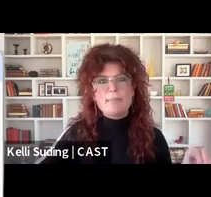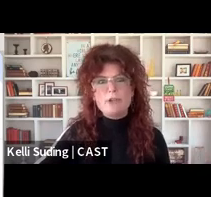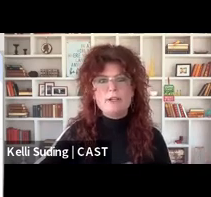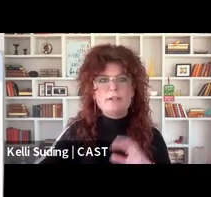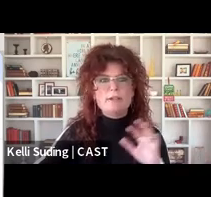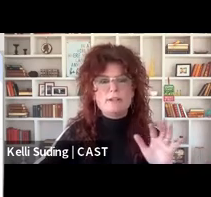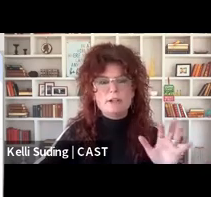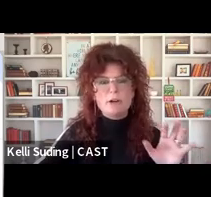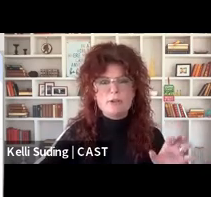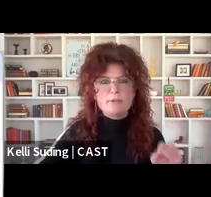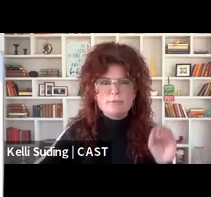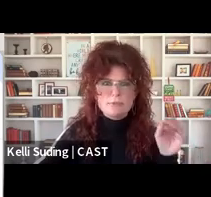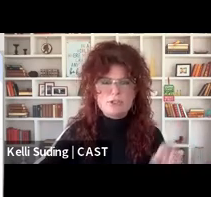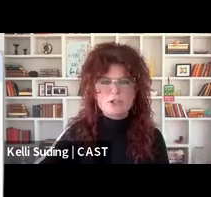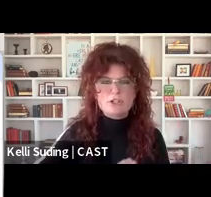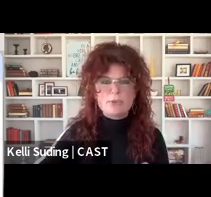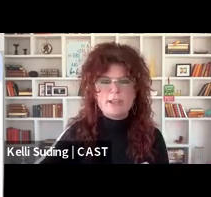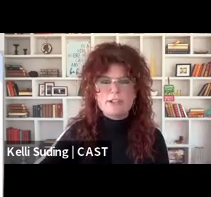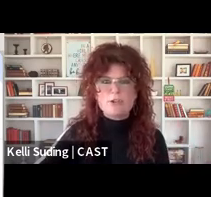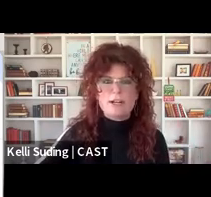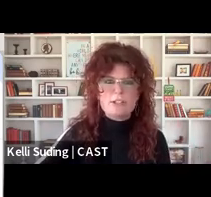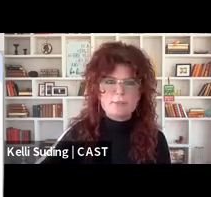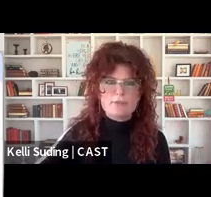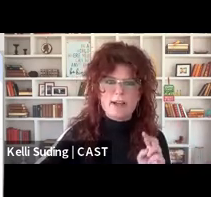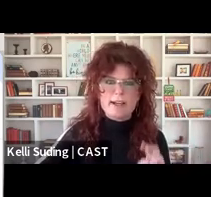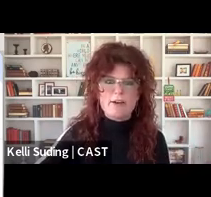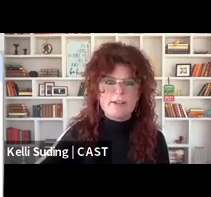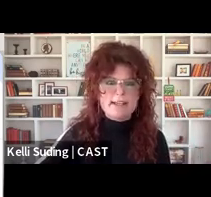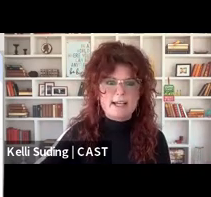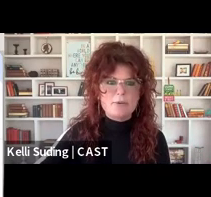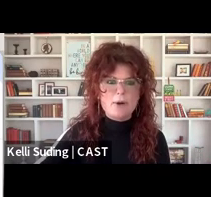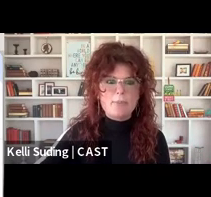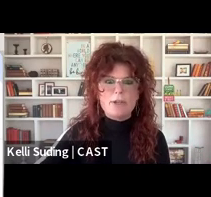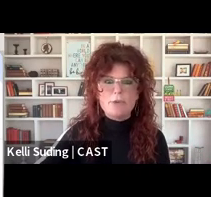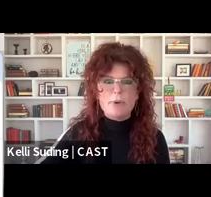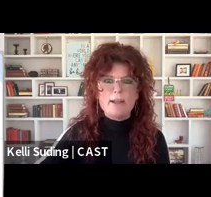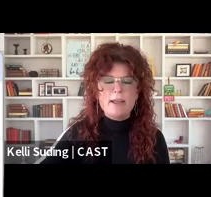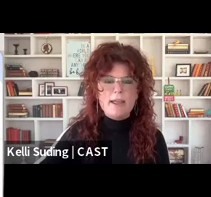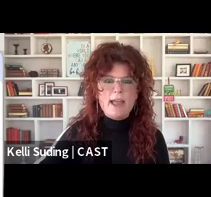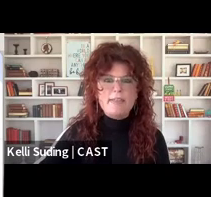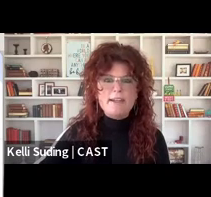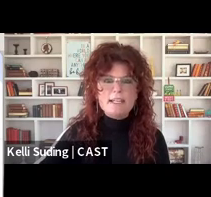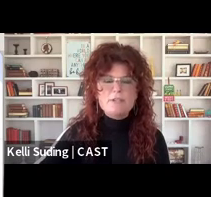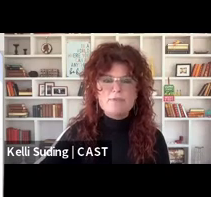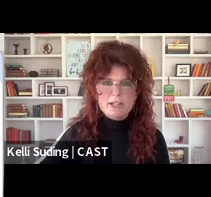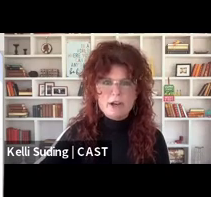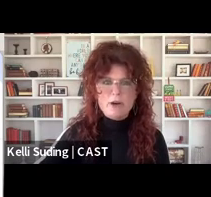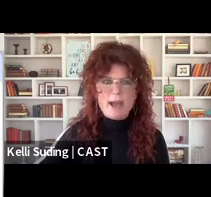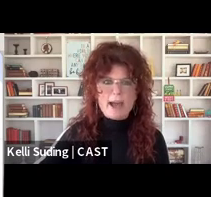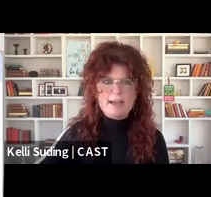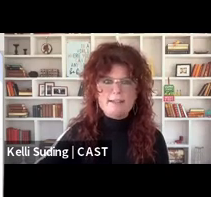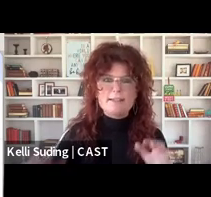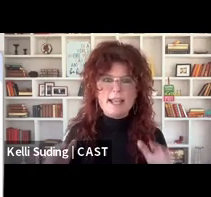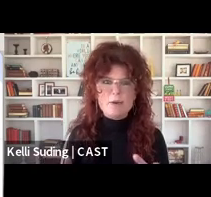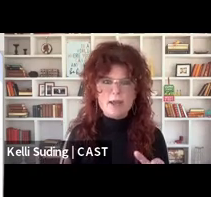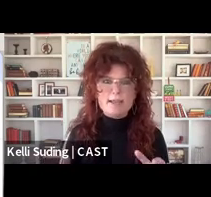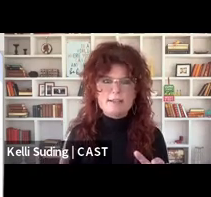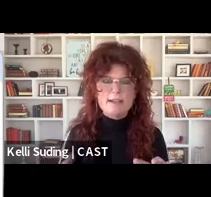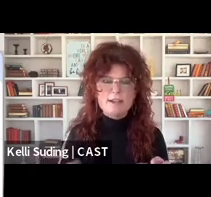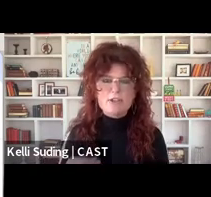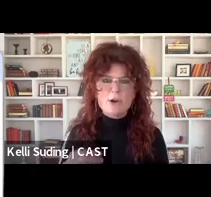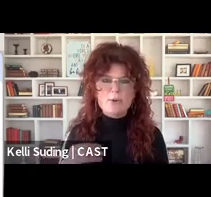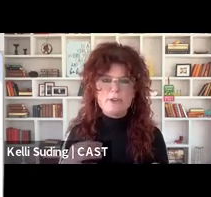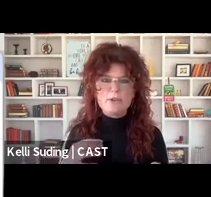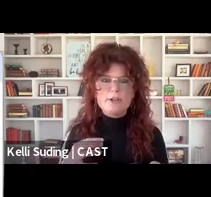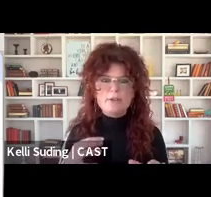this or not, but you can, search within the transcript to find out exactly what point you want. And then each video has